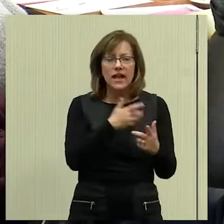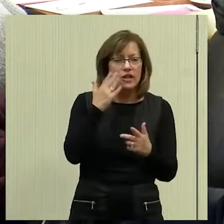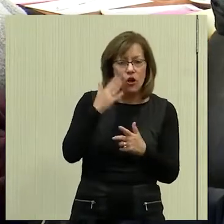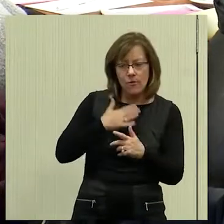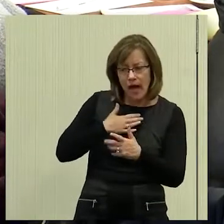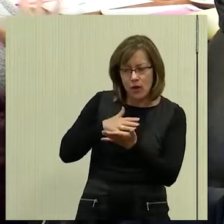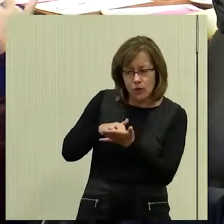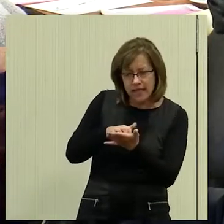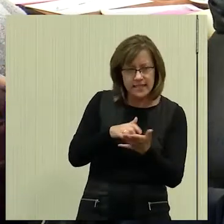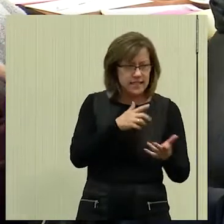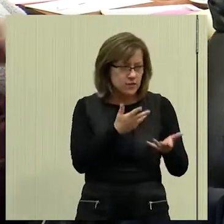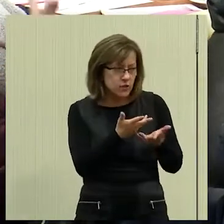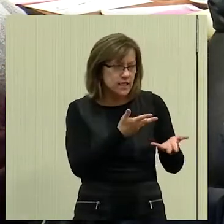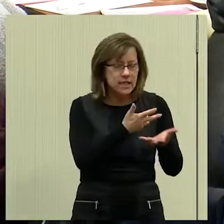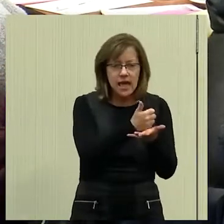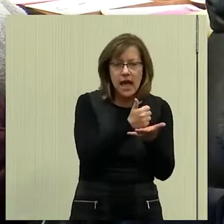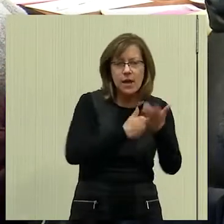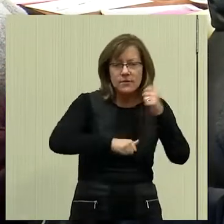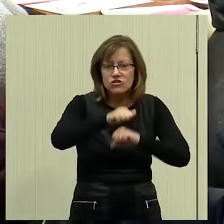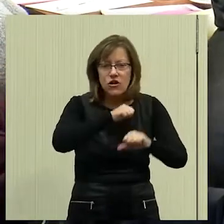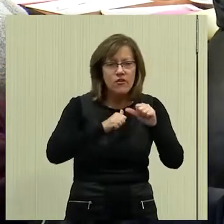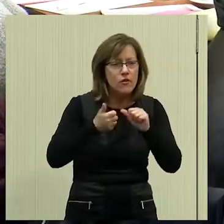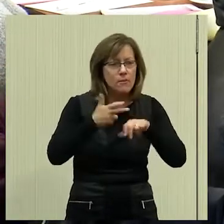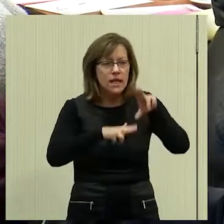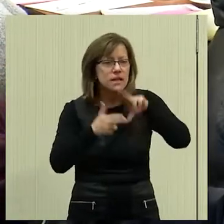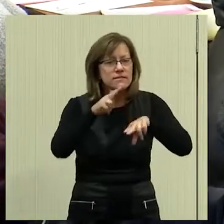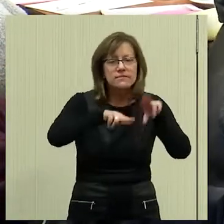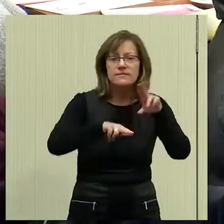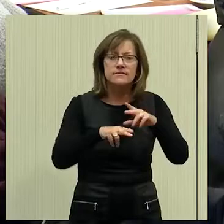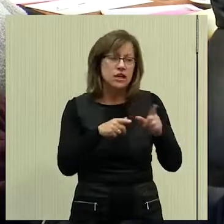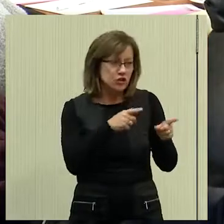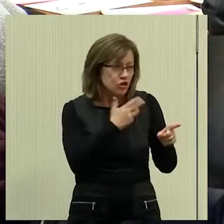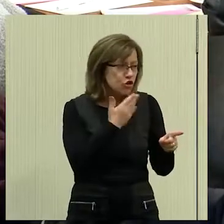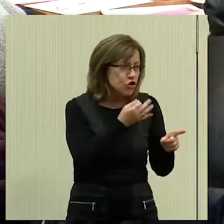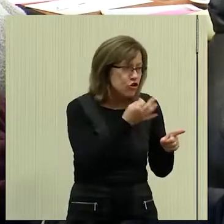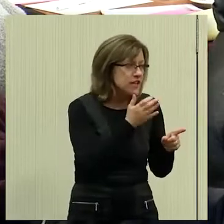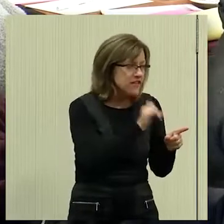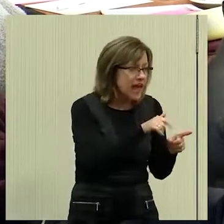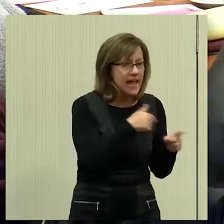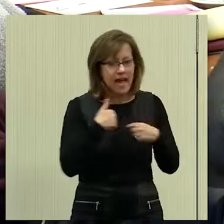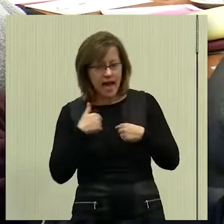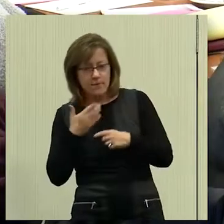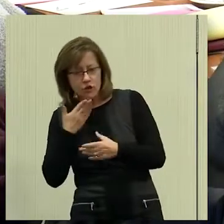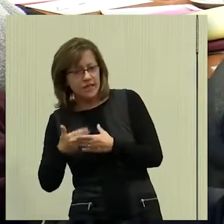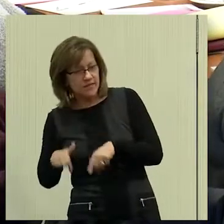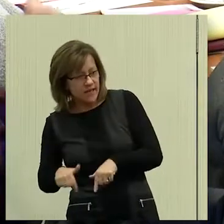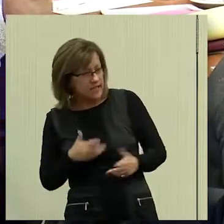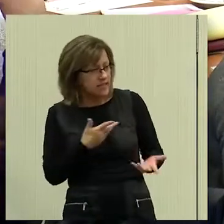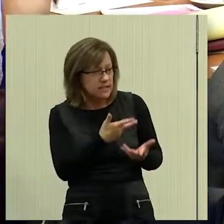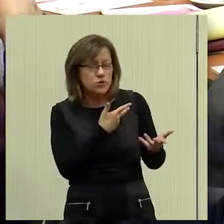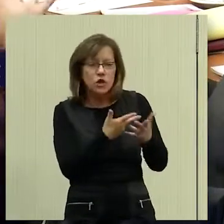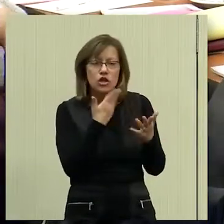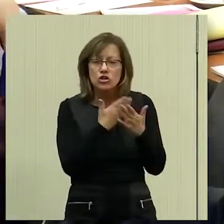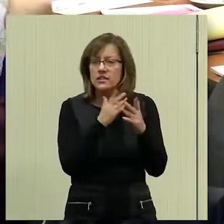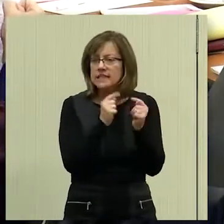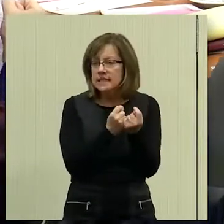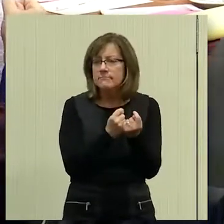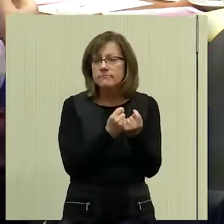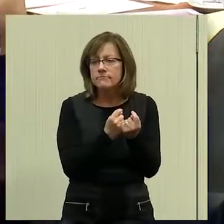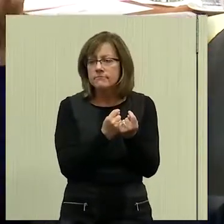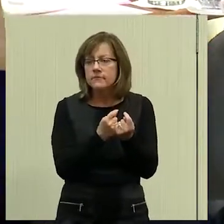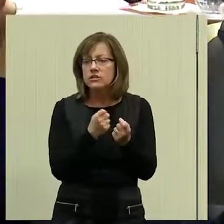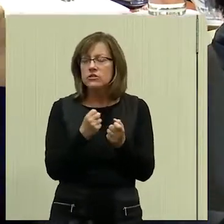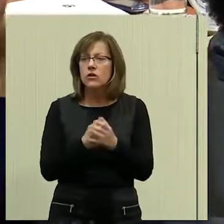to kind of build off of each other's strengths and what you know each person is good at in order to be as effective as you can be. Yeah. That's great.